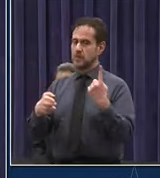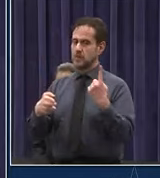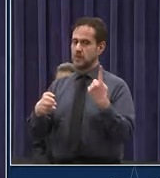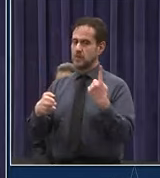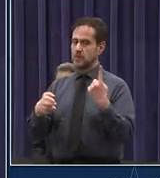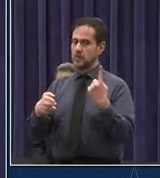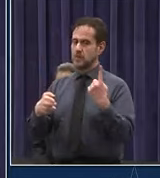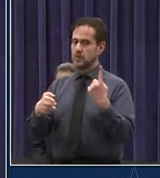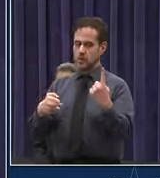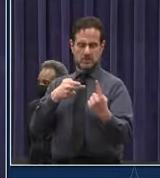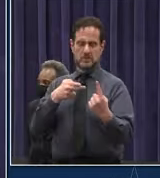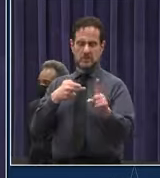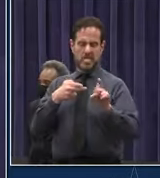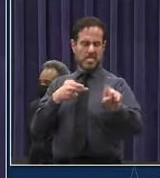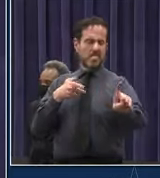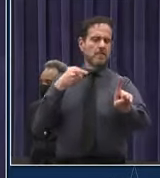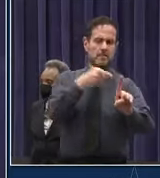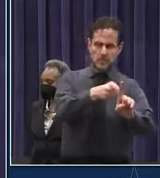shootings.